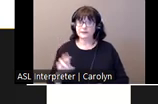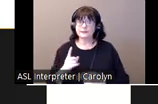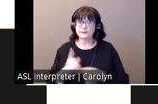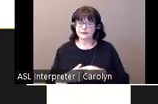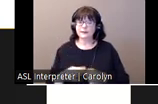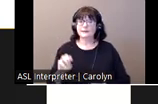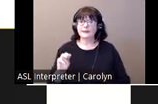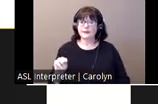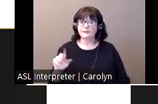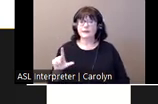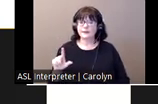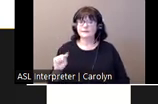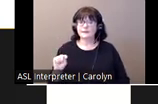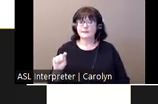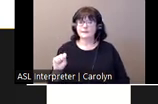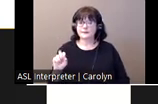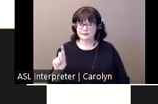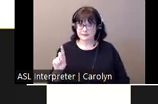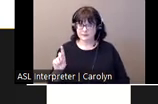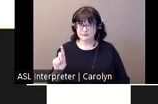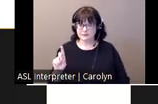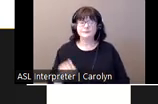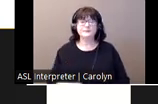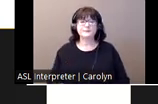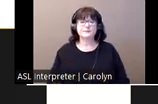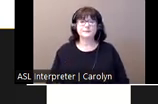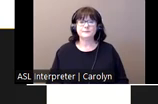Labor, Training and Skills Development,